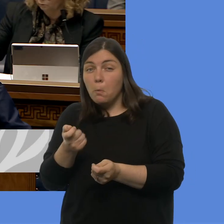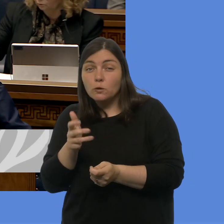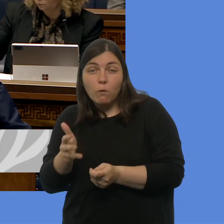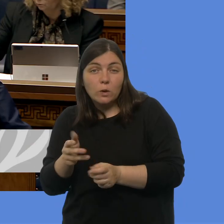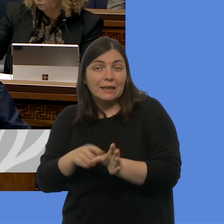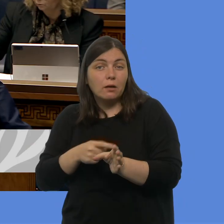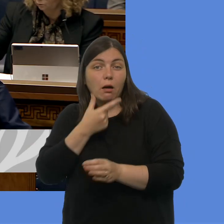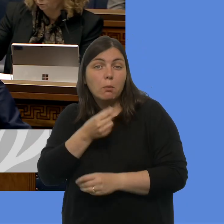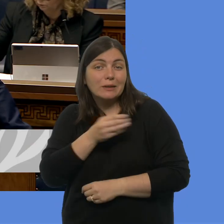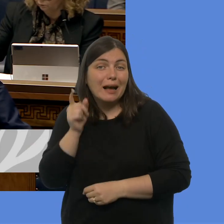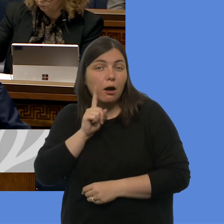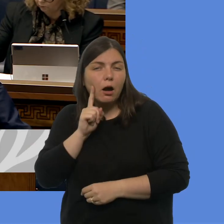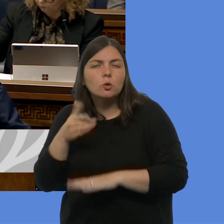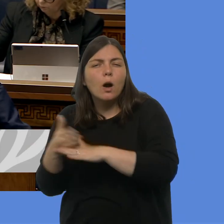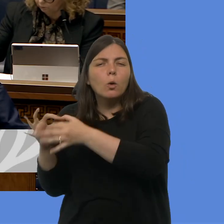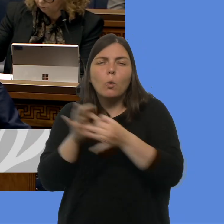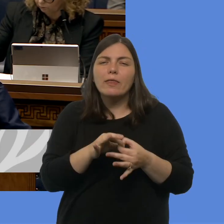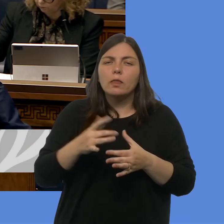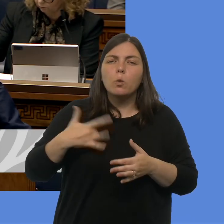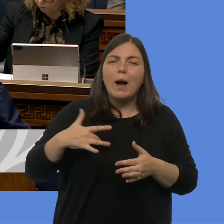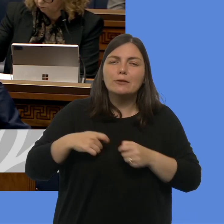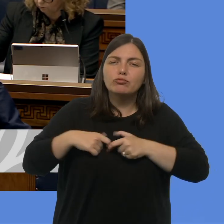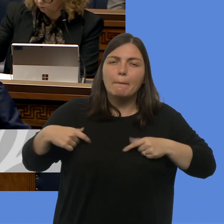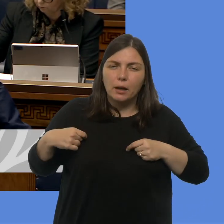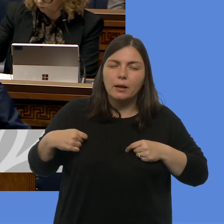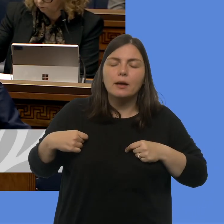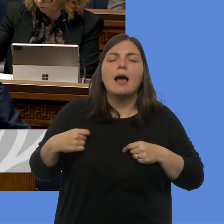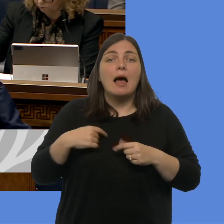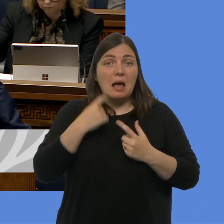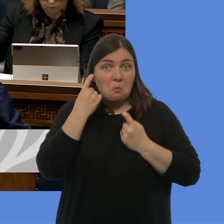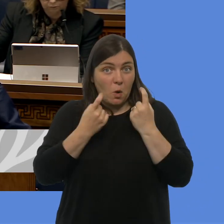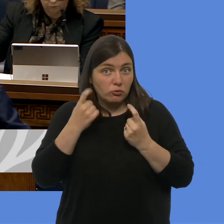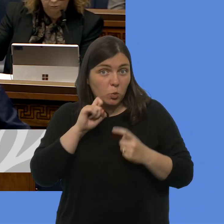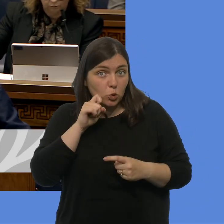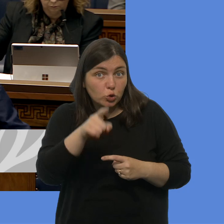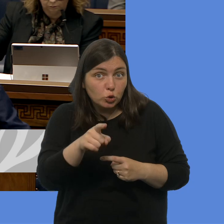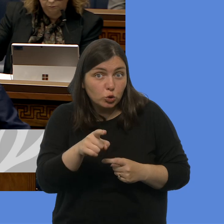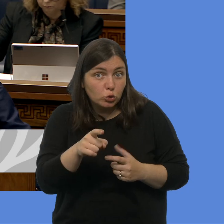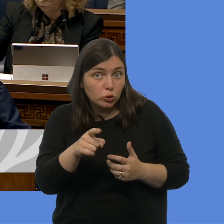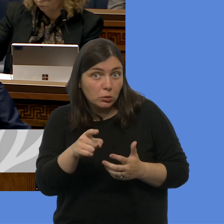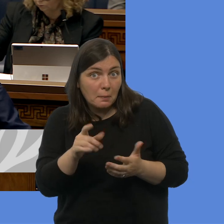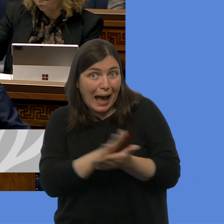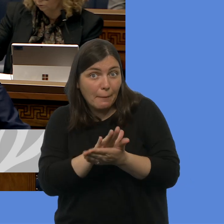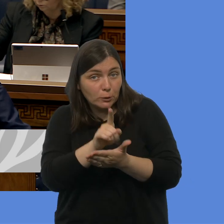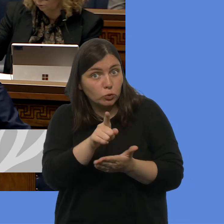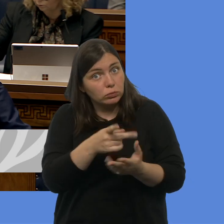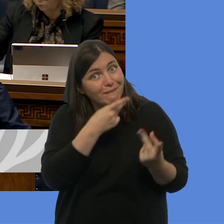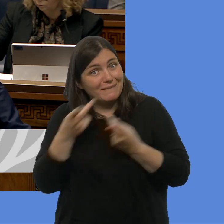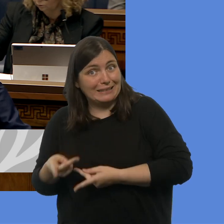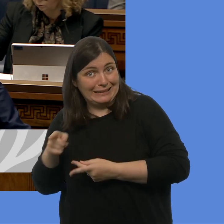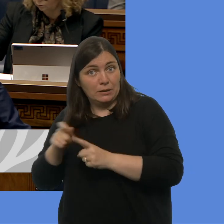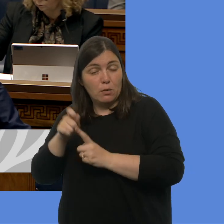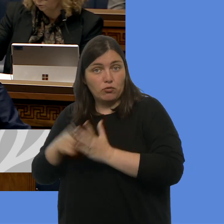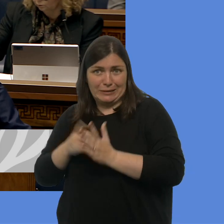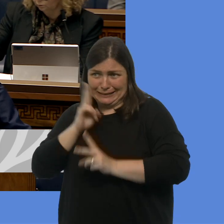association with White Ribbon. And I wonder, would the First Minister and Deputy First Minister accept an invite to come and visit that project to see